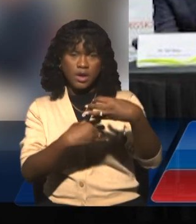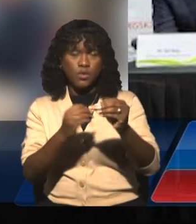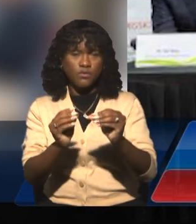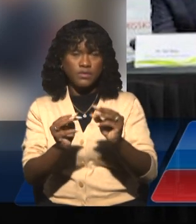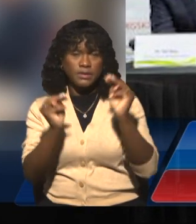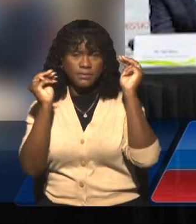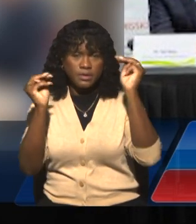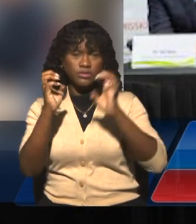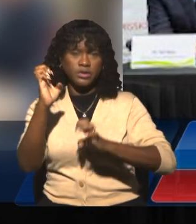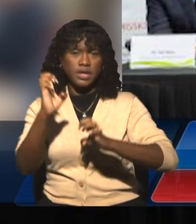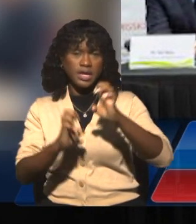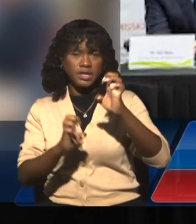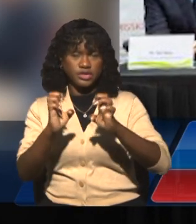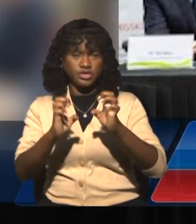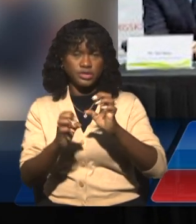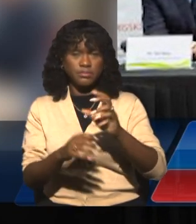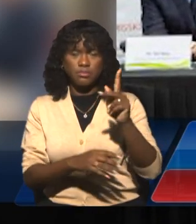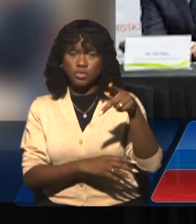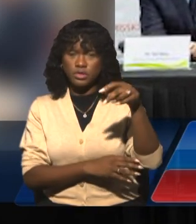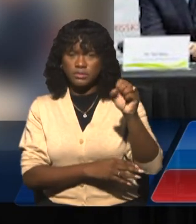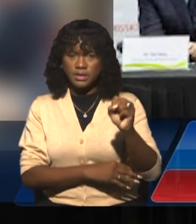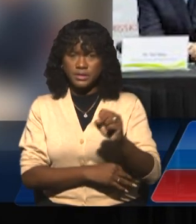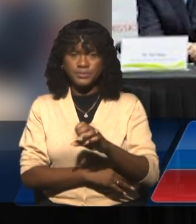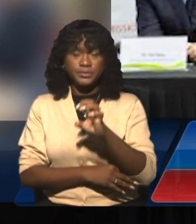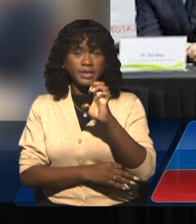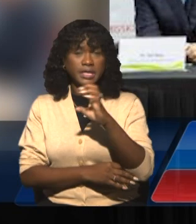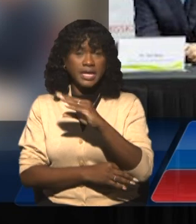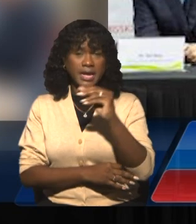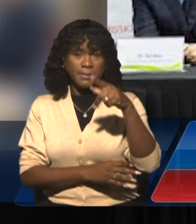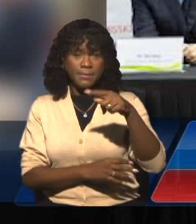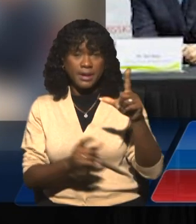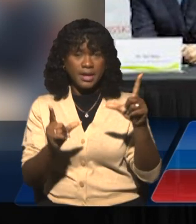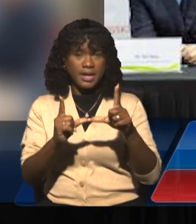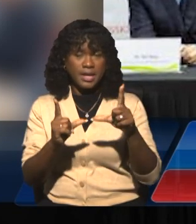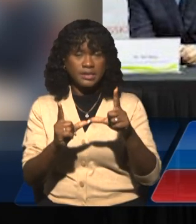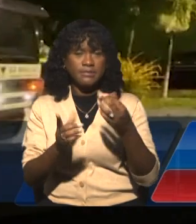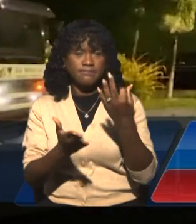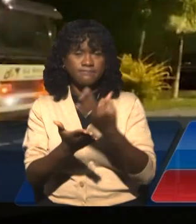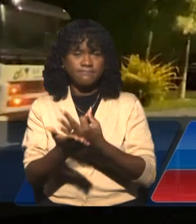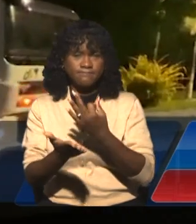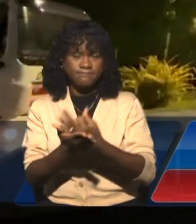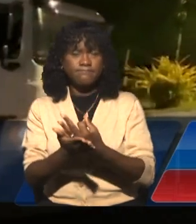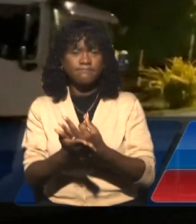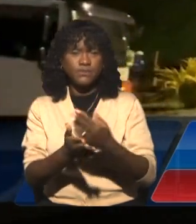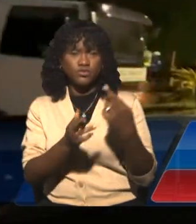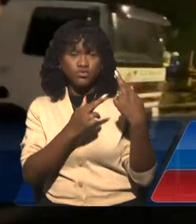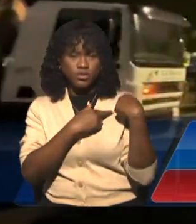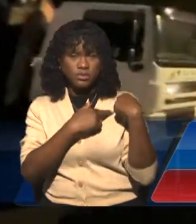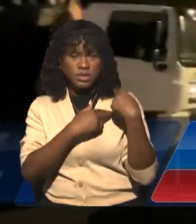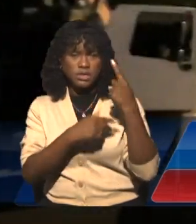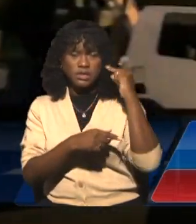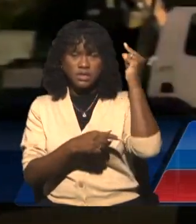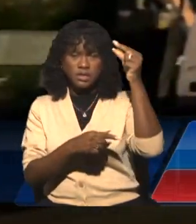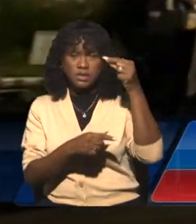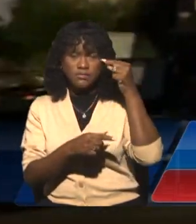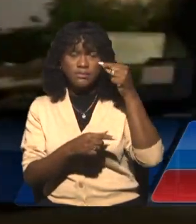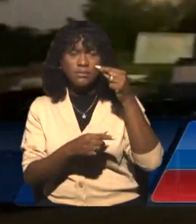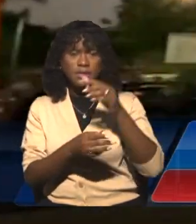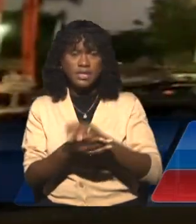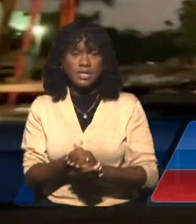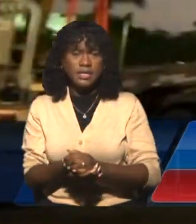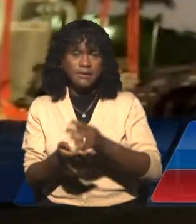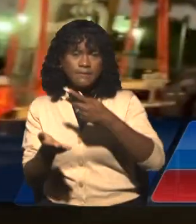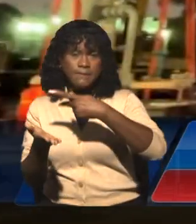Energy Industries in Port of Spain. The ENP license includes financial obligations to the state, such as bonuses,